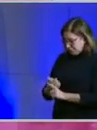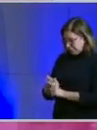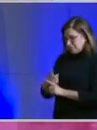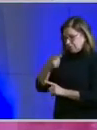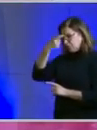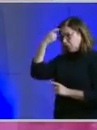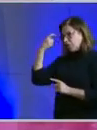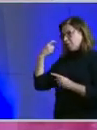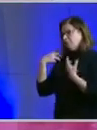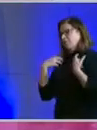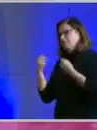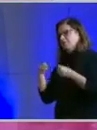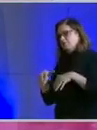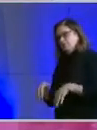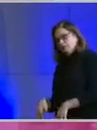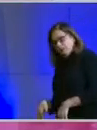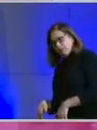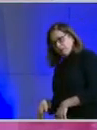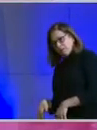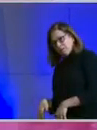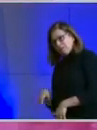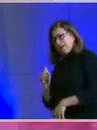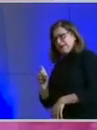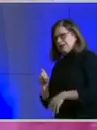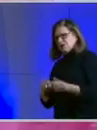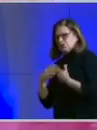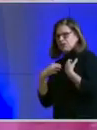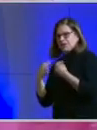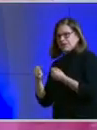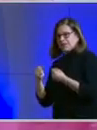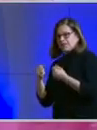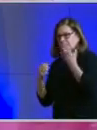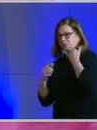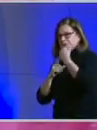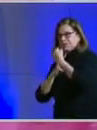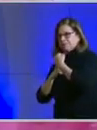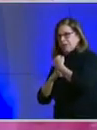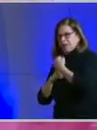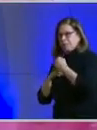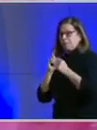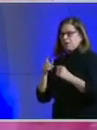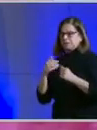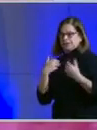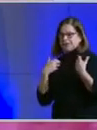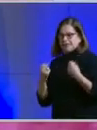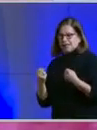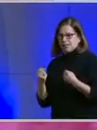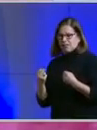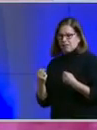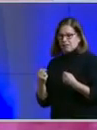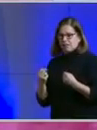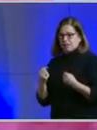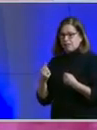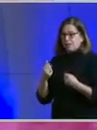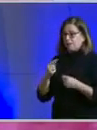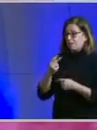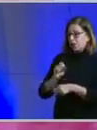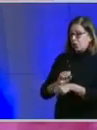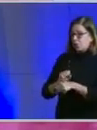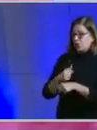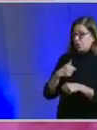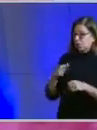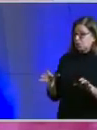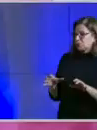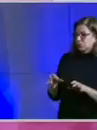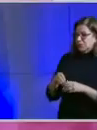you're in crisis, it impacts every part of your life. And from our perspective, the work that we do at our office, we see